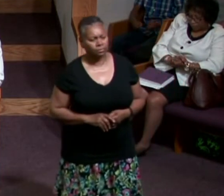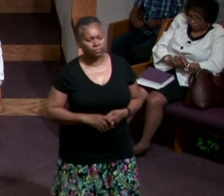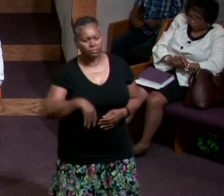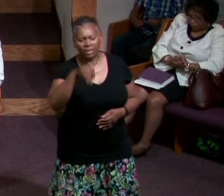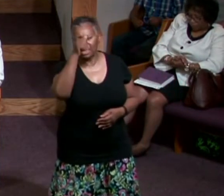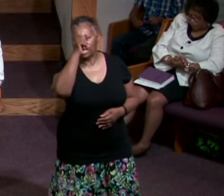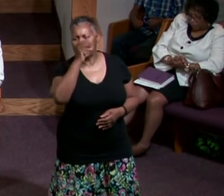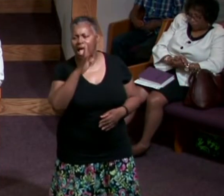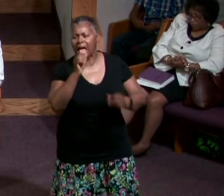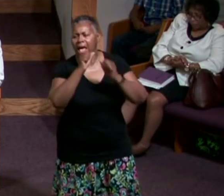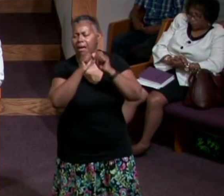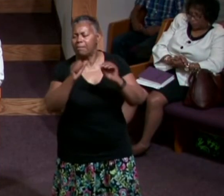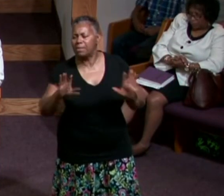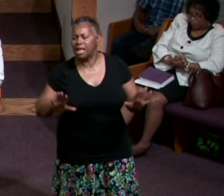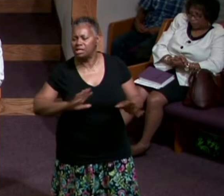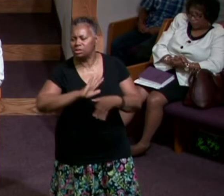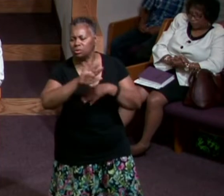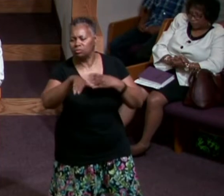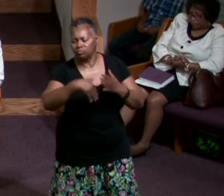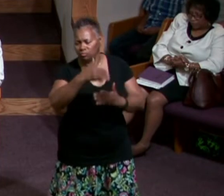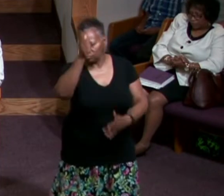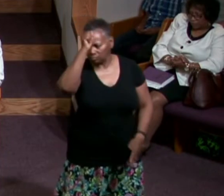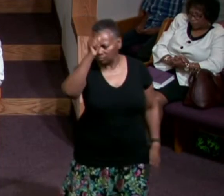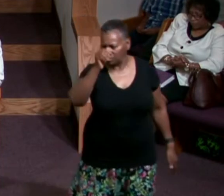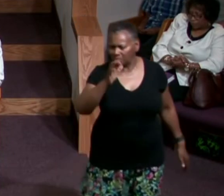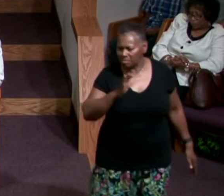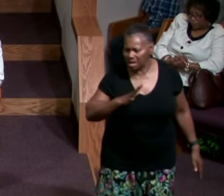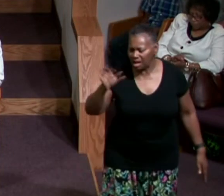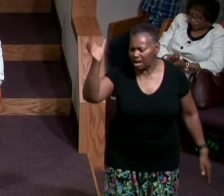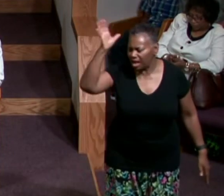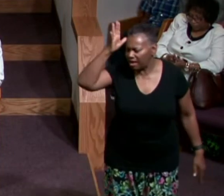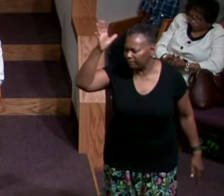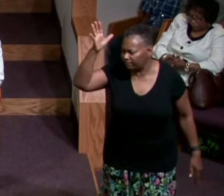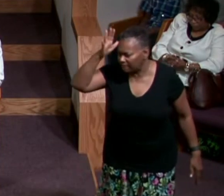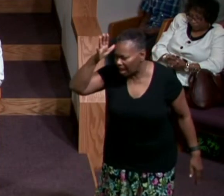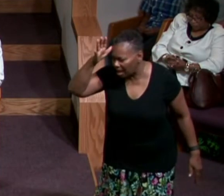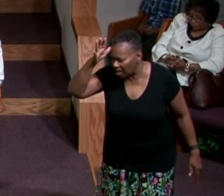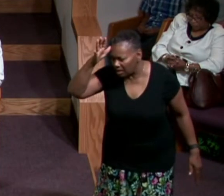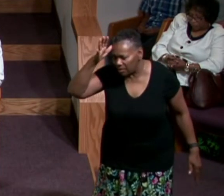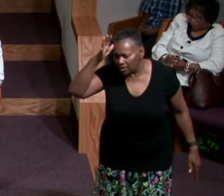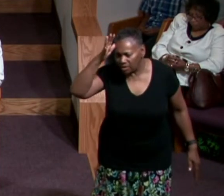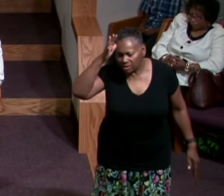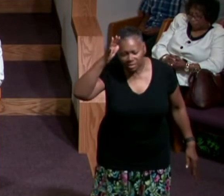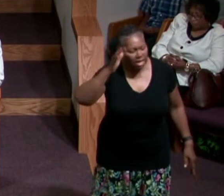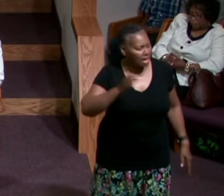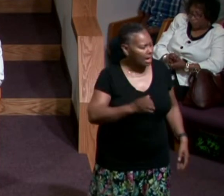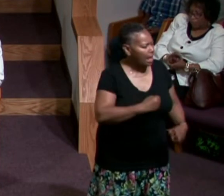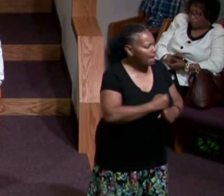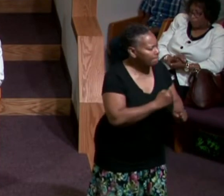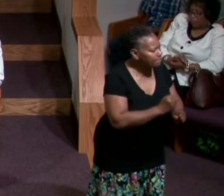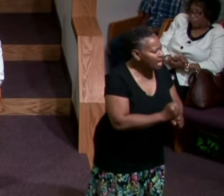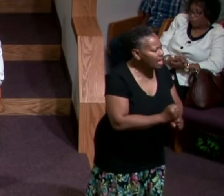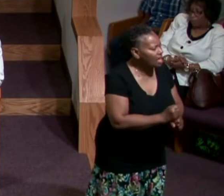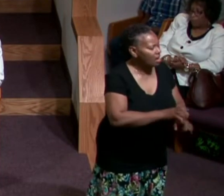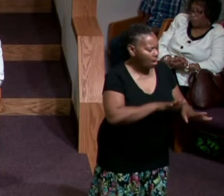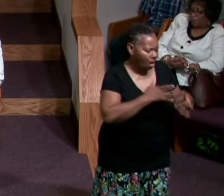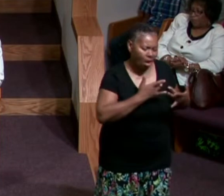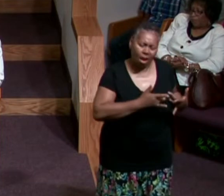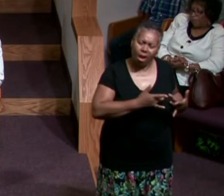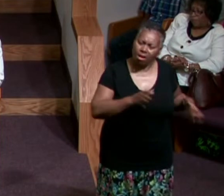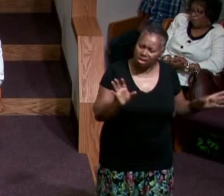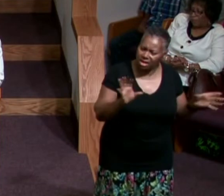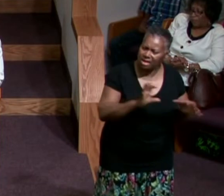God bless all brothers and fathers who have made heart connections that have inspired you